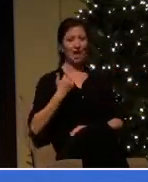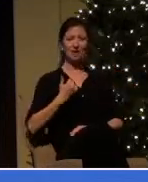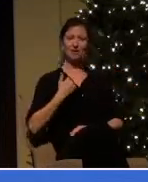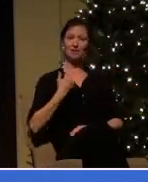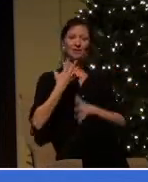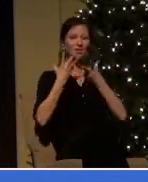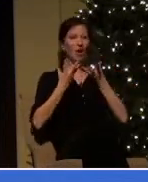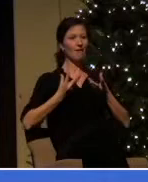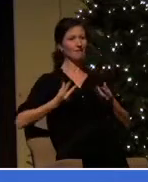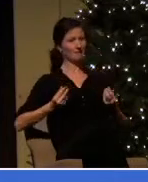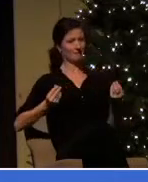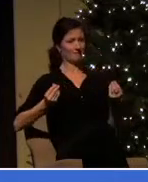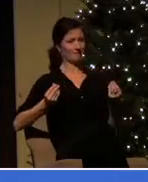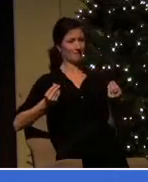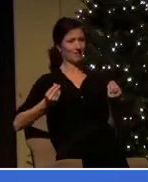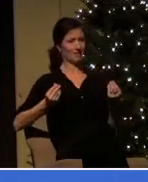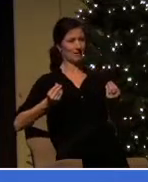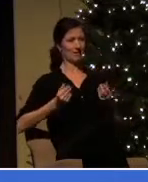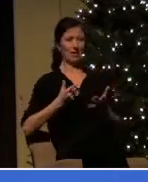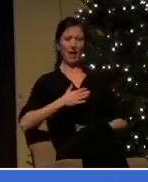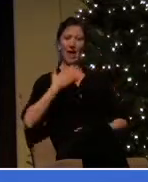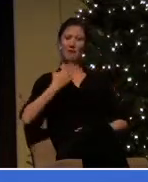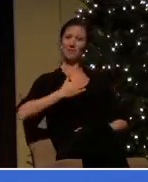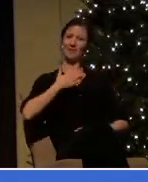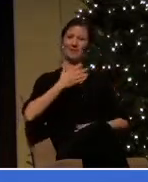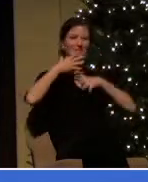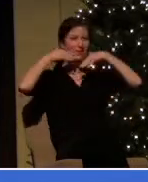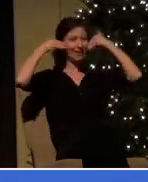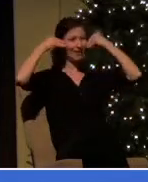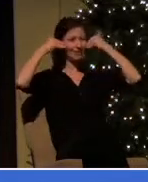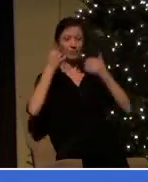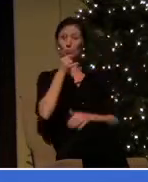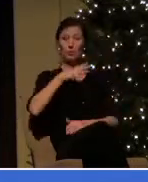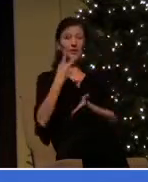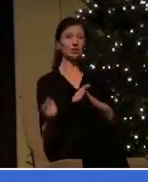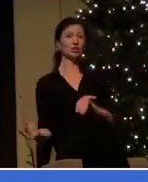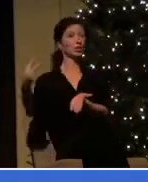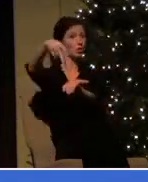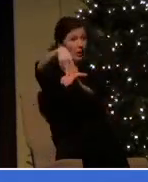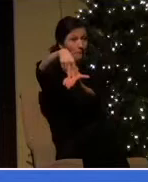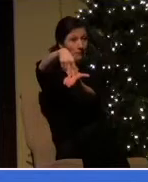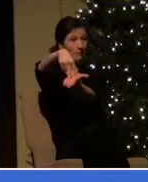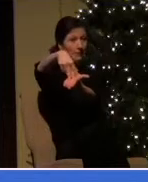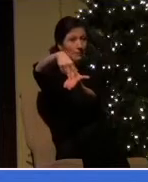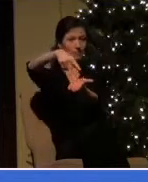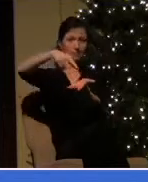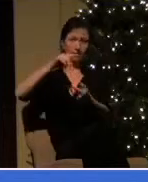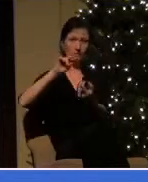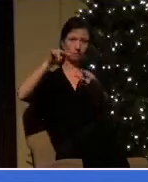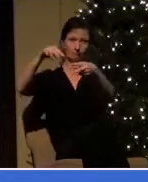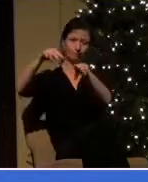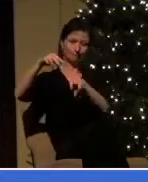softened. She stood up proud, head erect, shoulders back. Then she stood up, turned, and faced